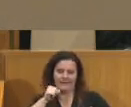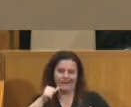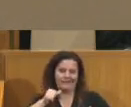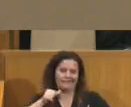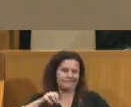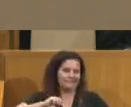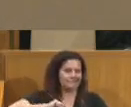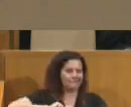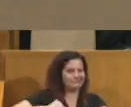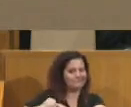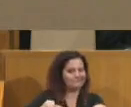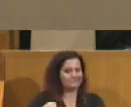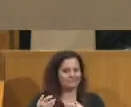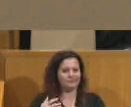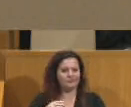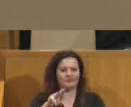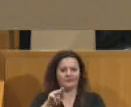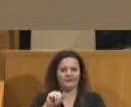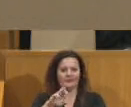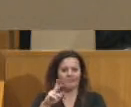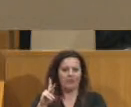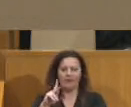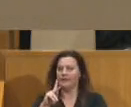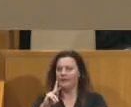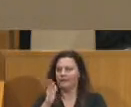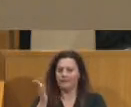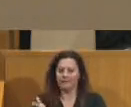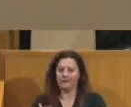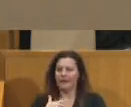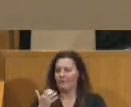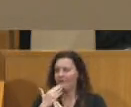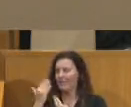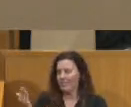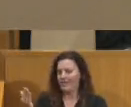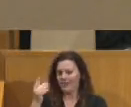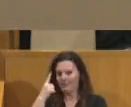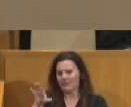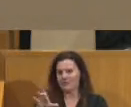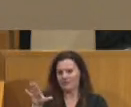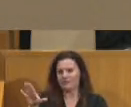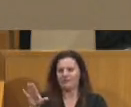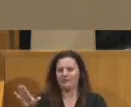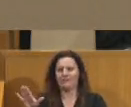Councilmember Graham, Malcolm Graham. In District 2. Thank you.